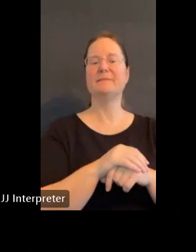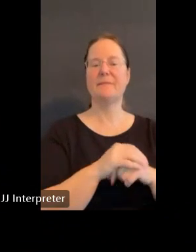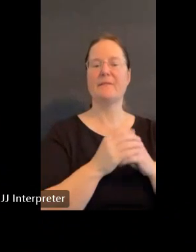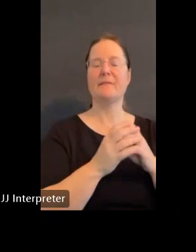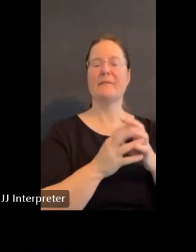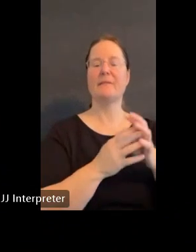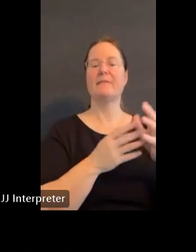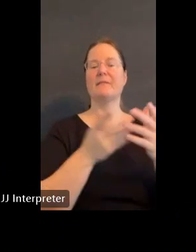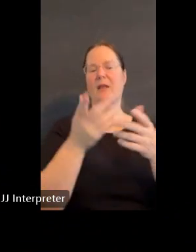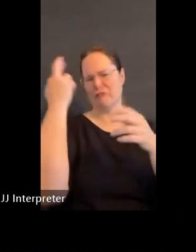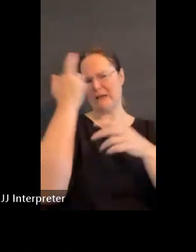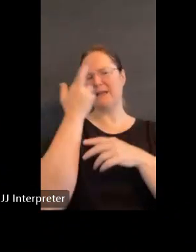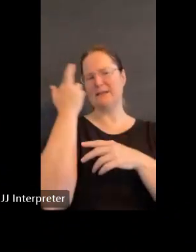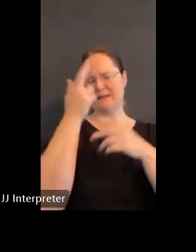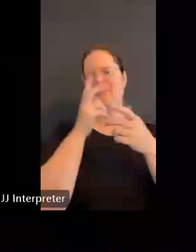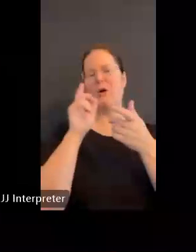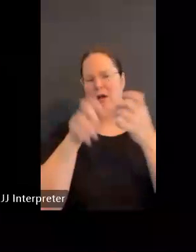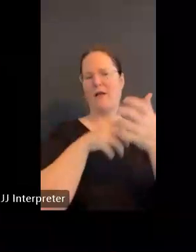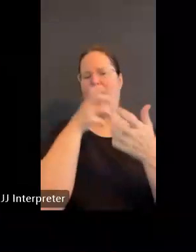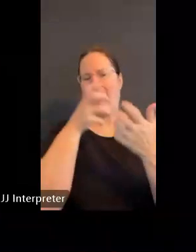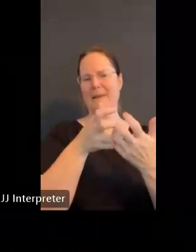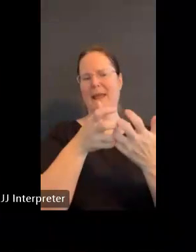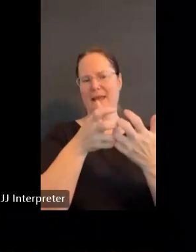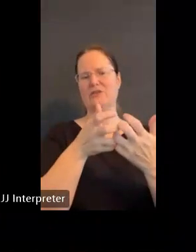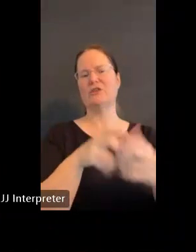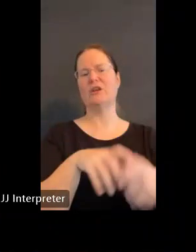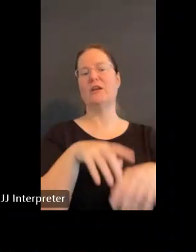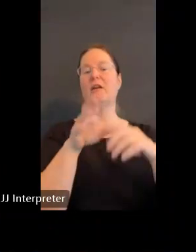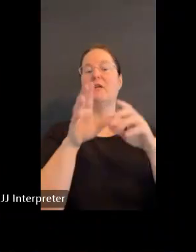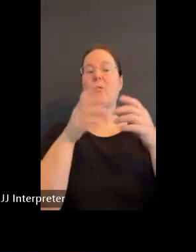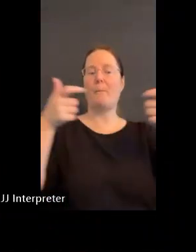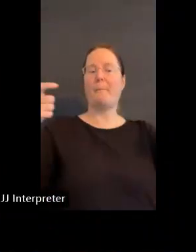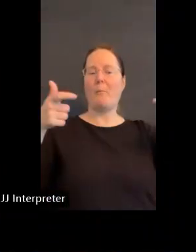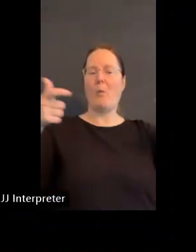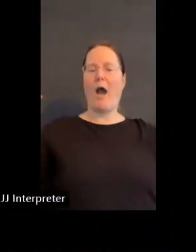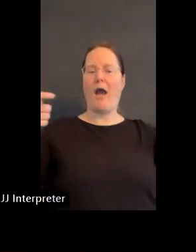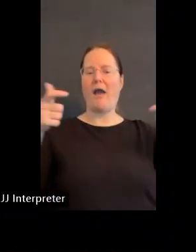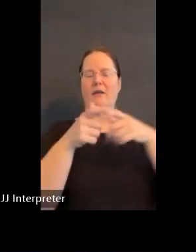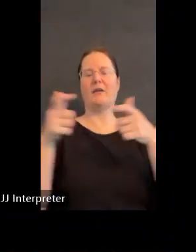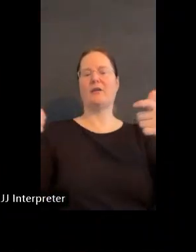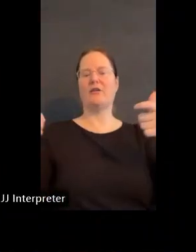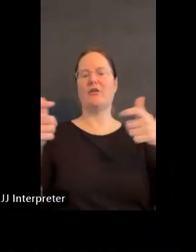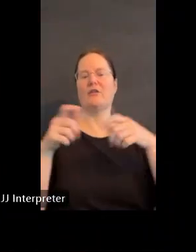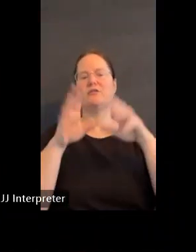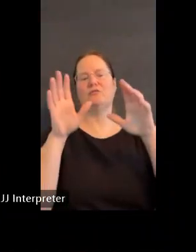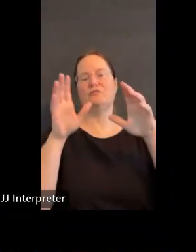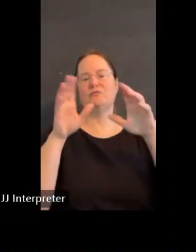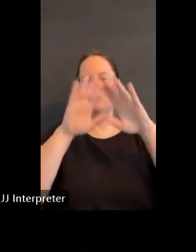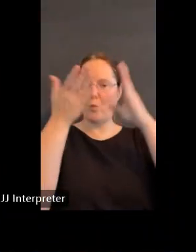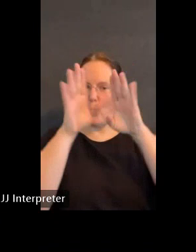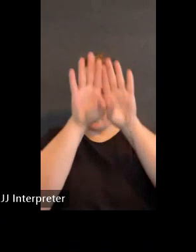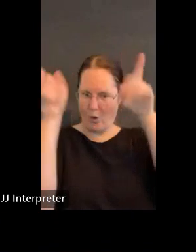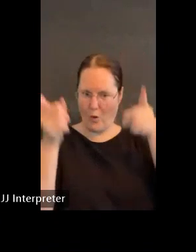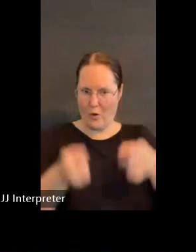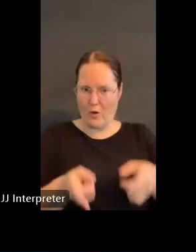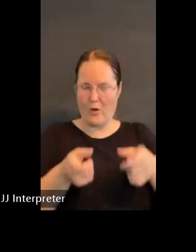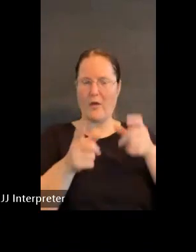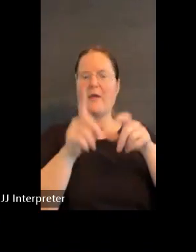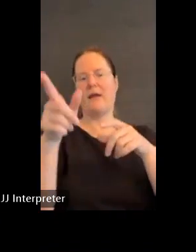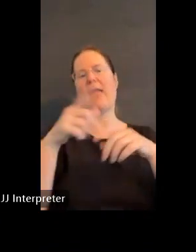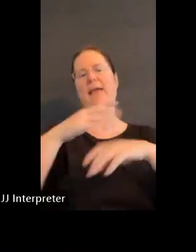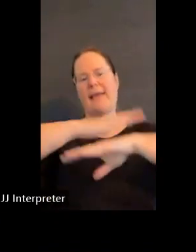reasonable accommodation. Widened doorways, countertops, absolutely. Absolutely,